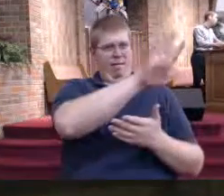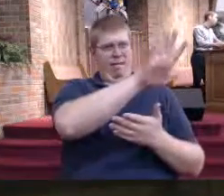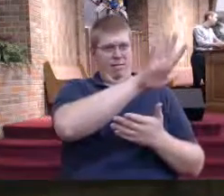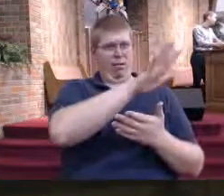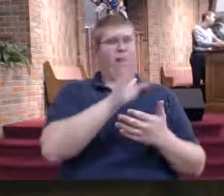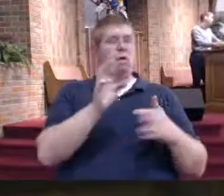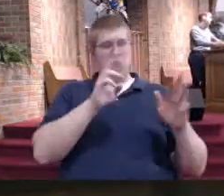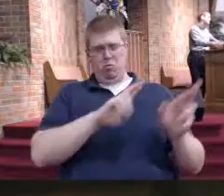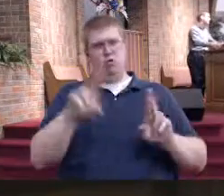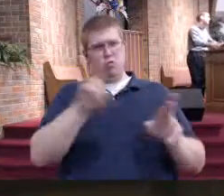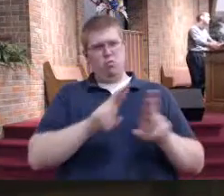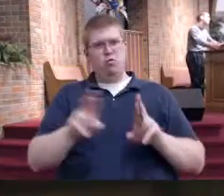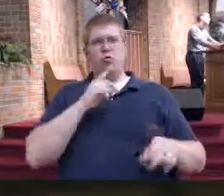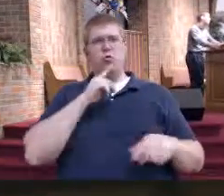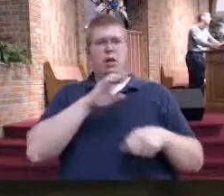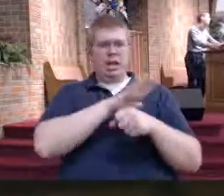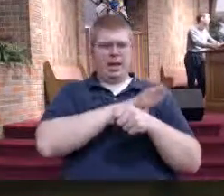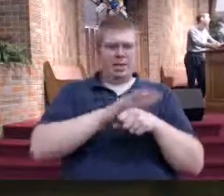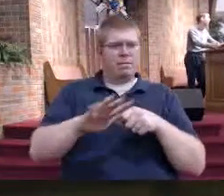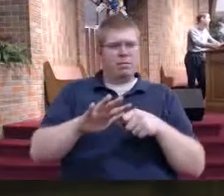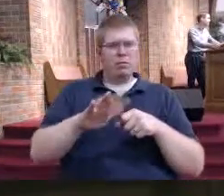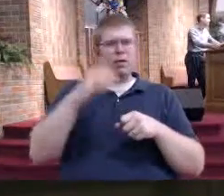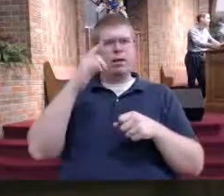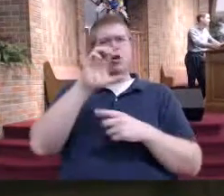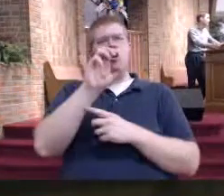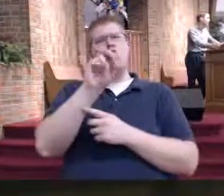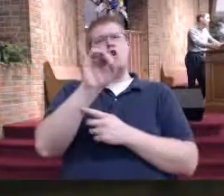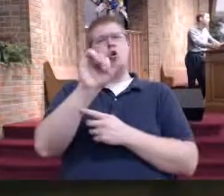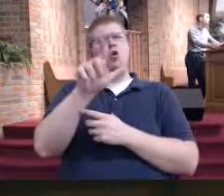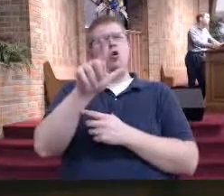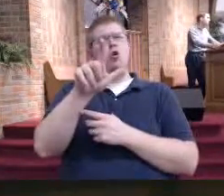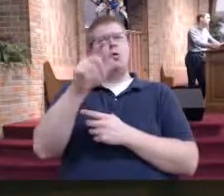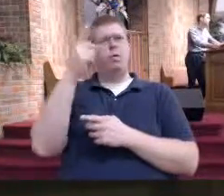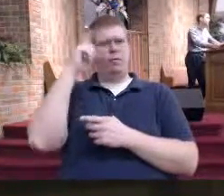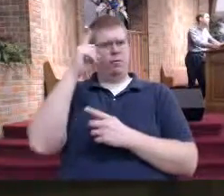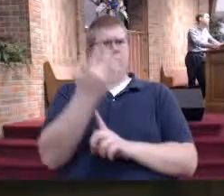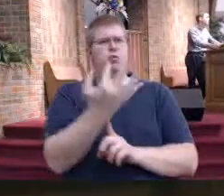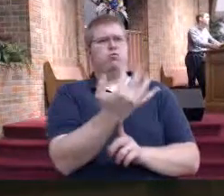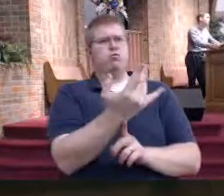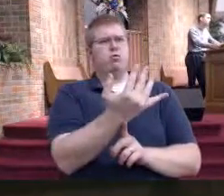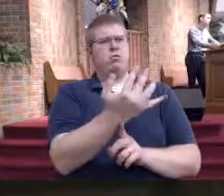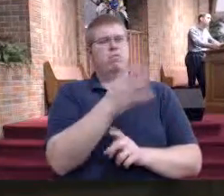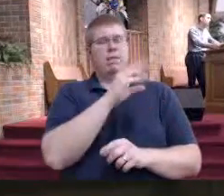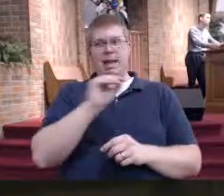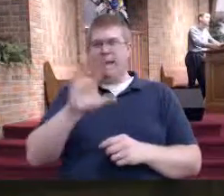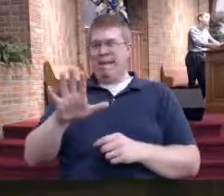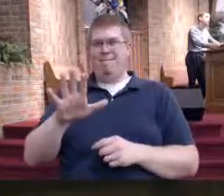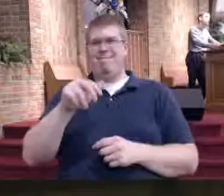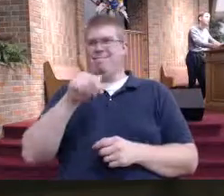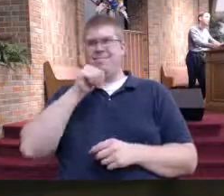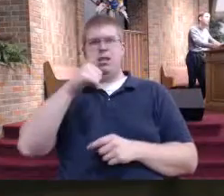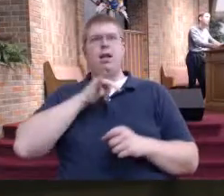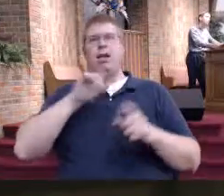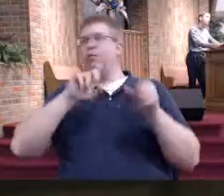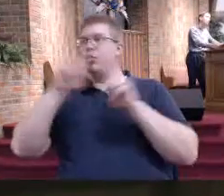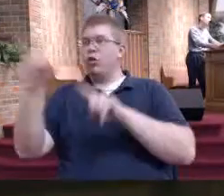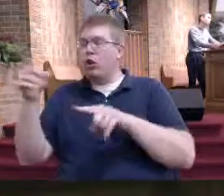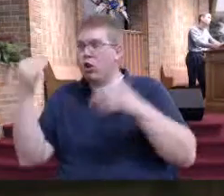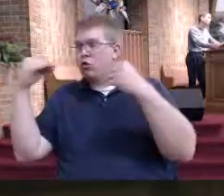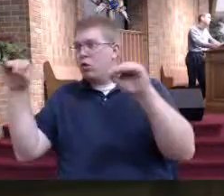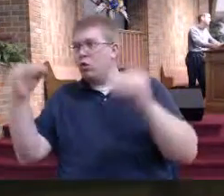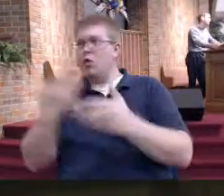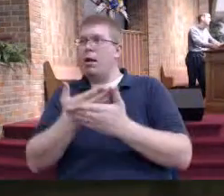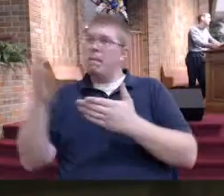oil, but of course, five were not. They had to go out into the streets, into the marketplaces. They had to